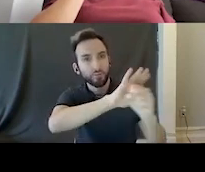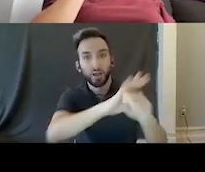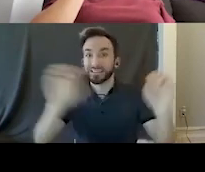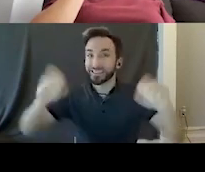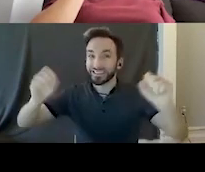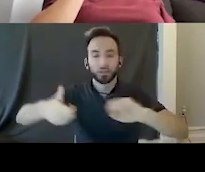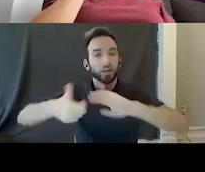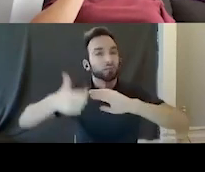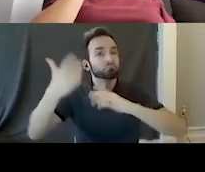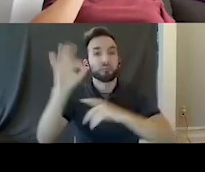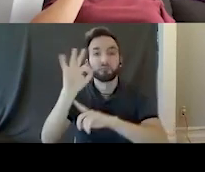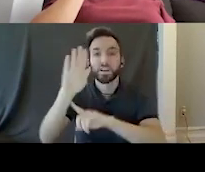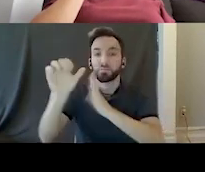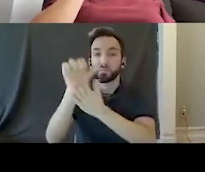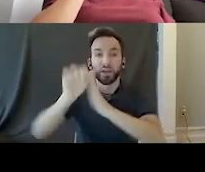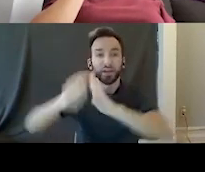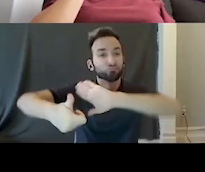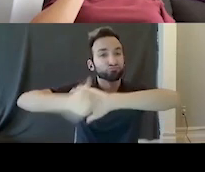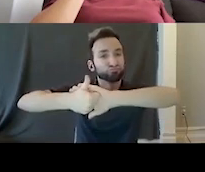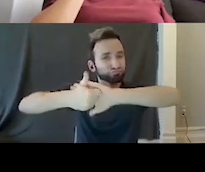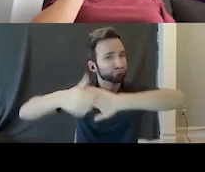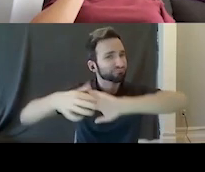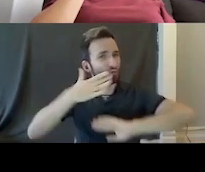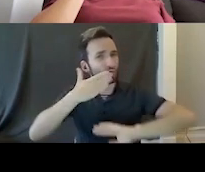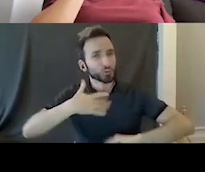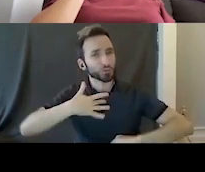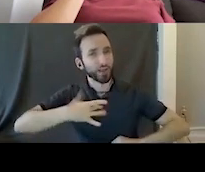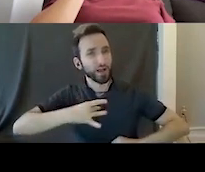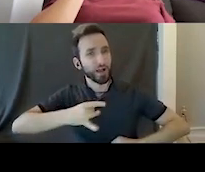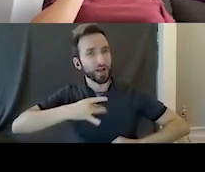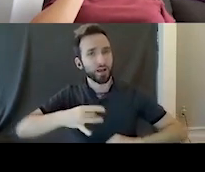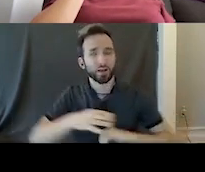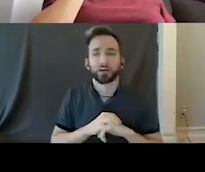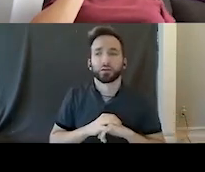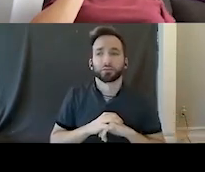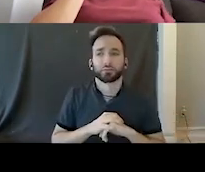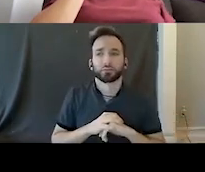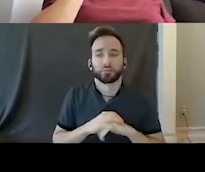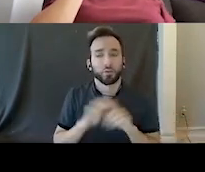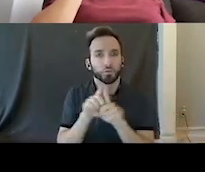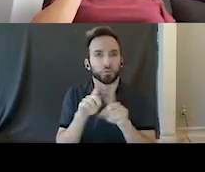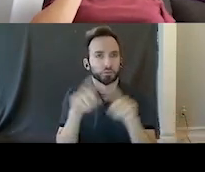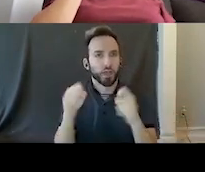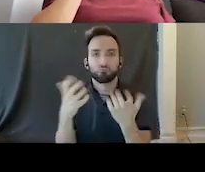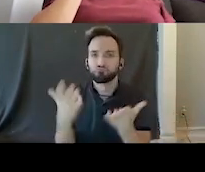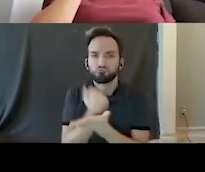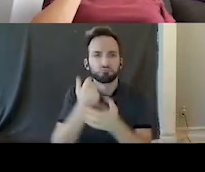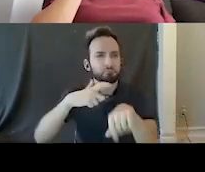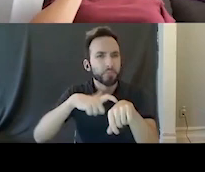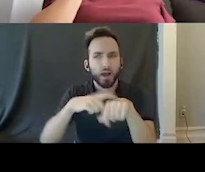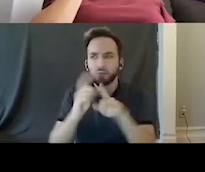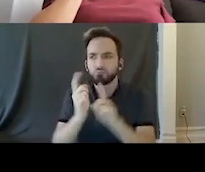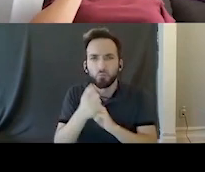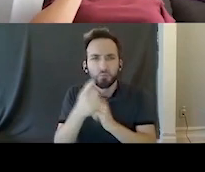page about anti-ableism advocacy. You could also take time to talk about it for with students